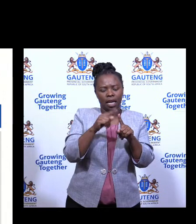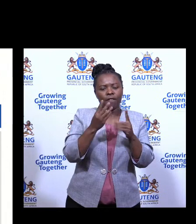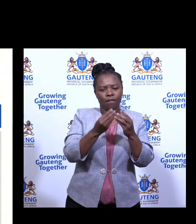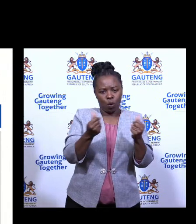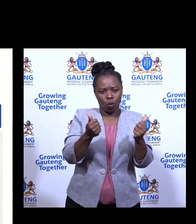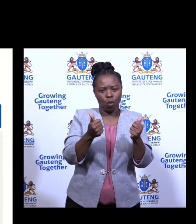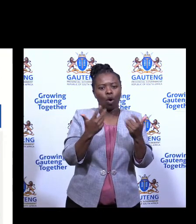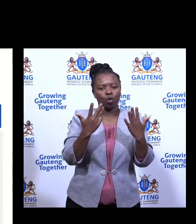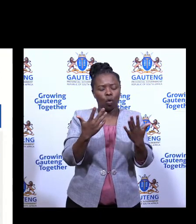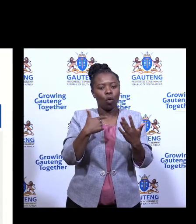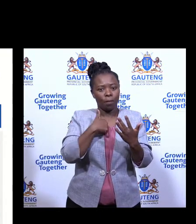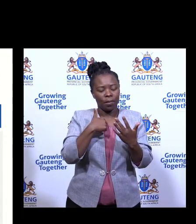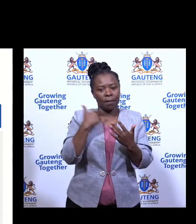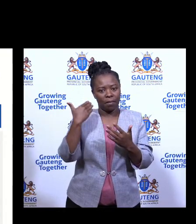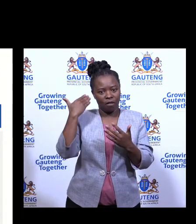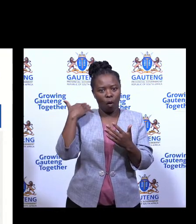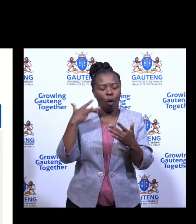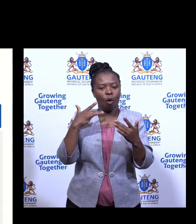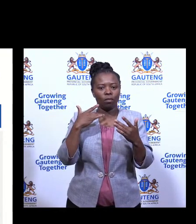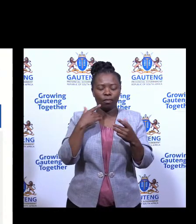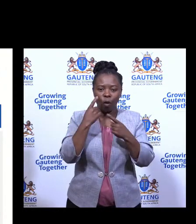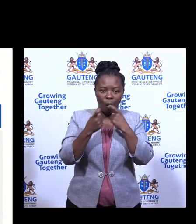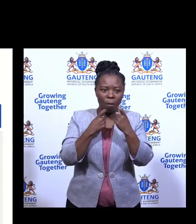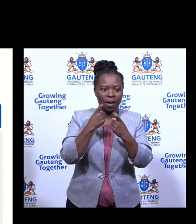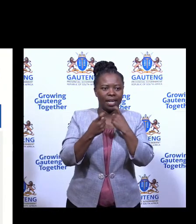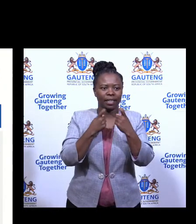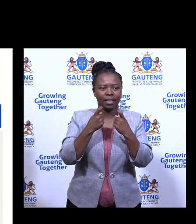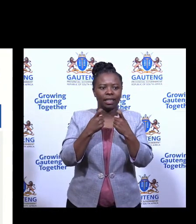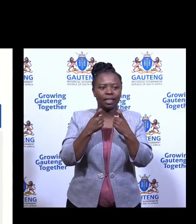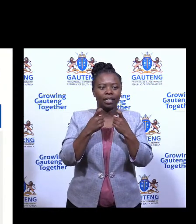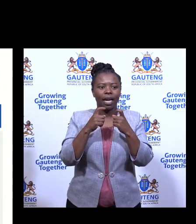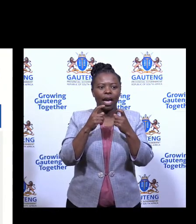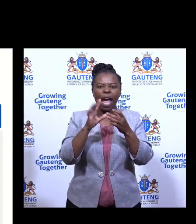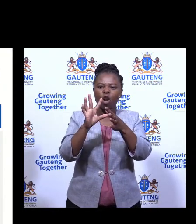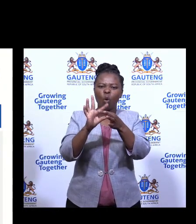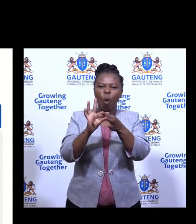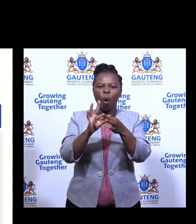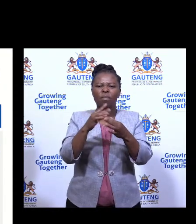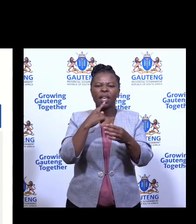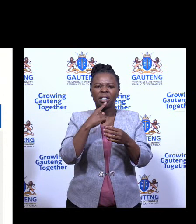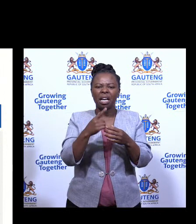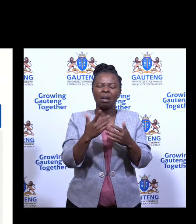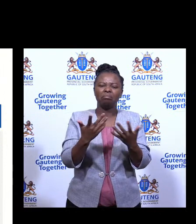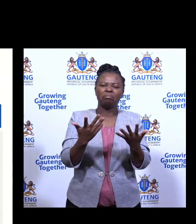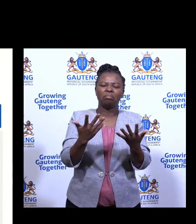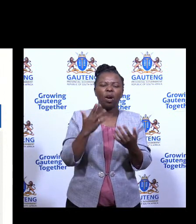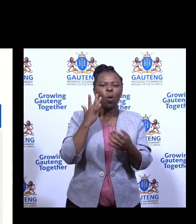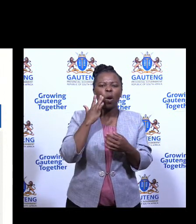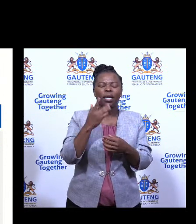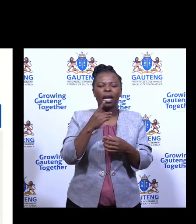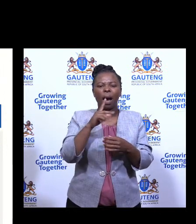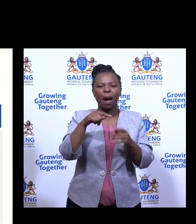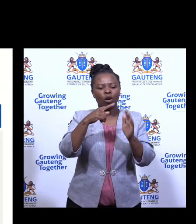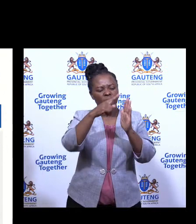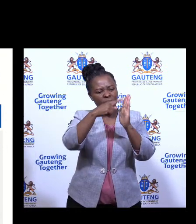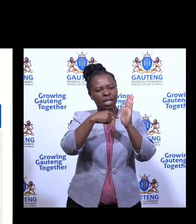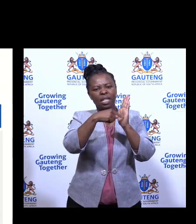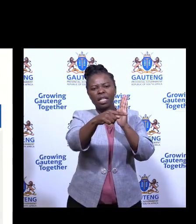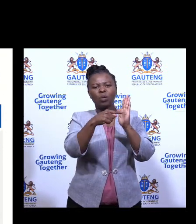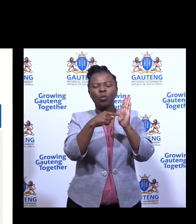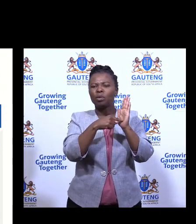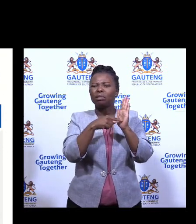I have had complaints from people who are watching this at home. They say, but when you speak, Premier, about these graphs, we don't see